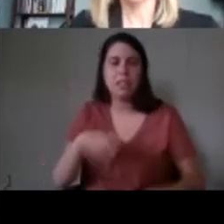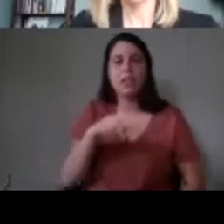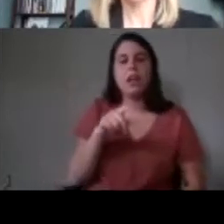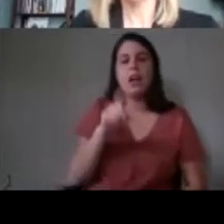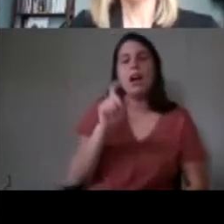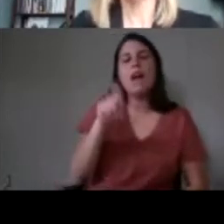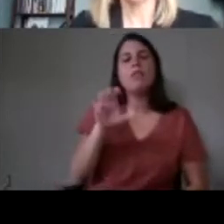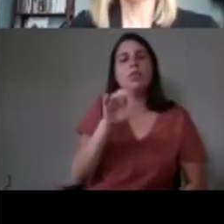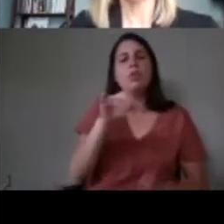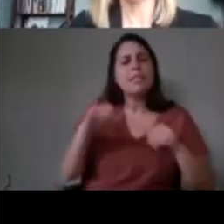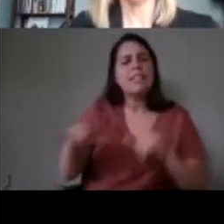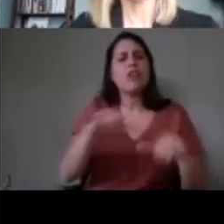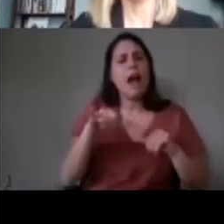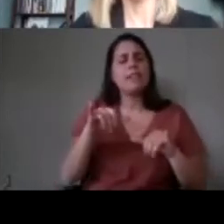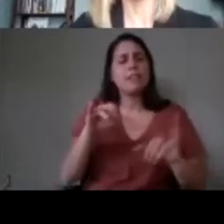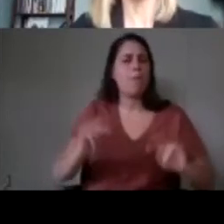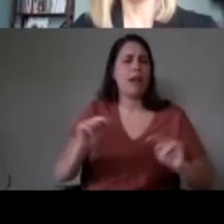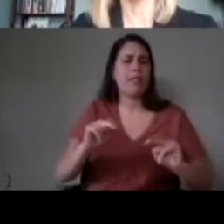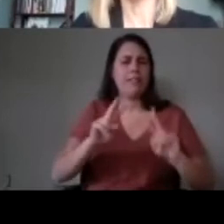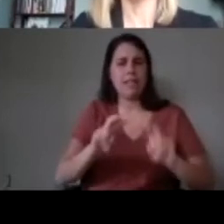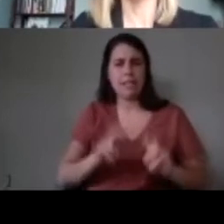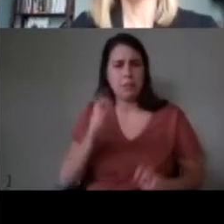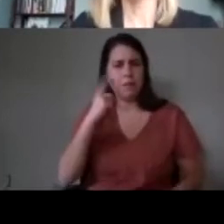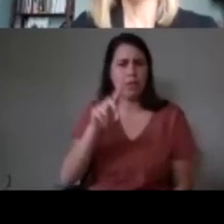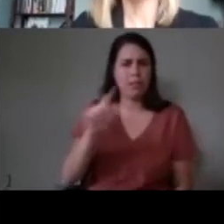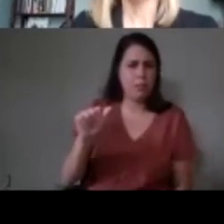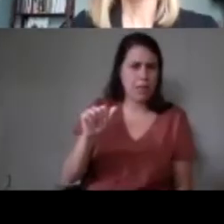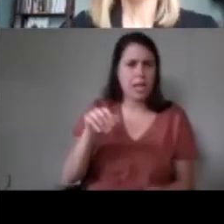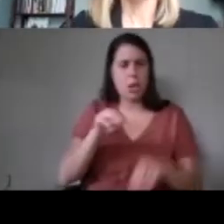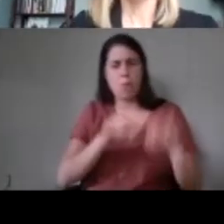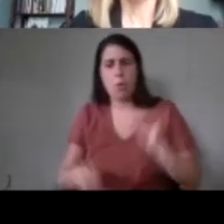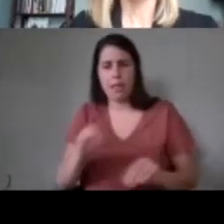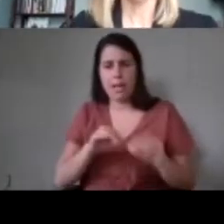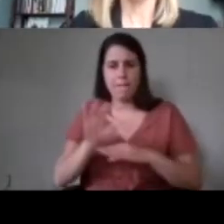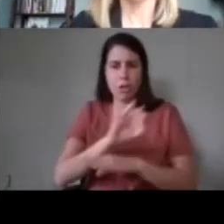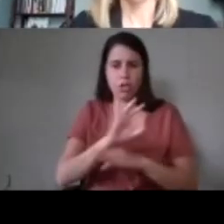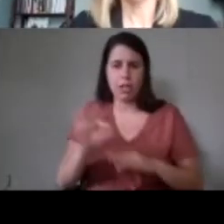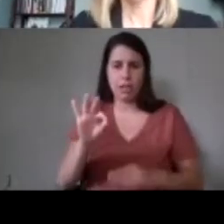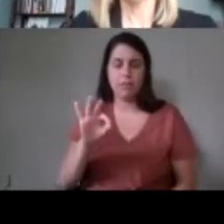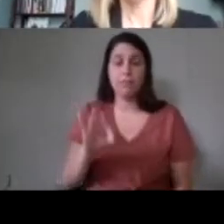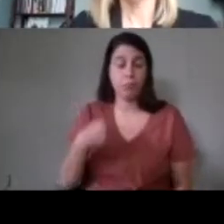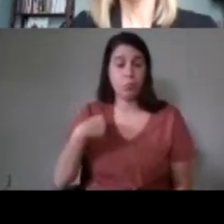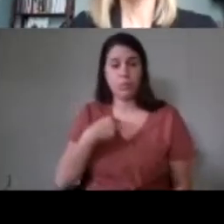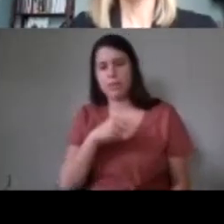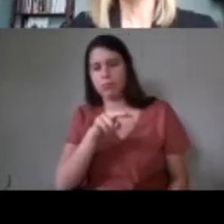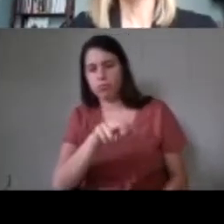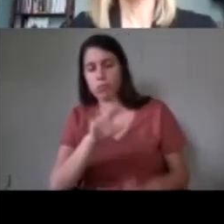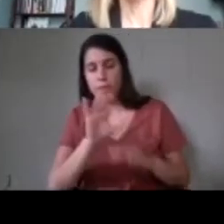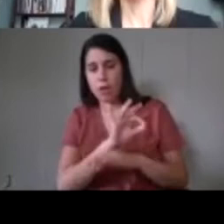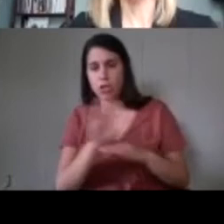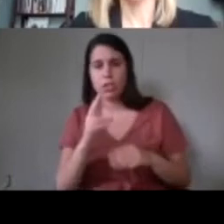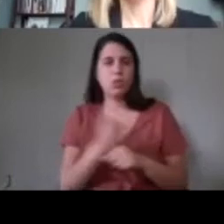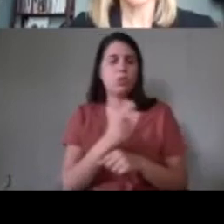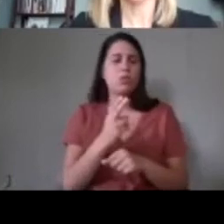objective assessments of disability and mobility function. So we evaluated function using the short